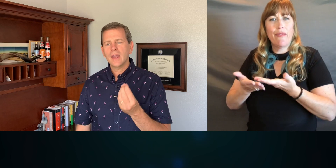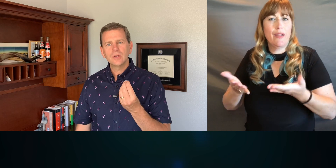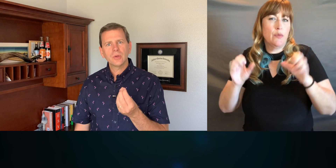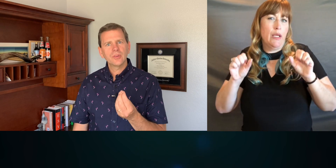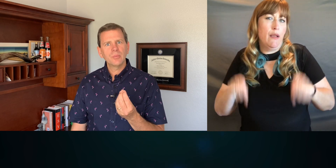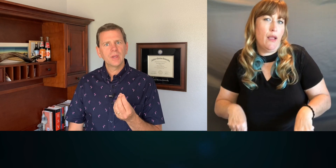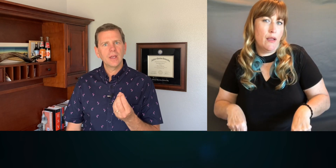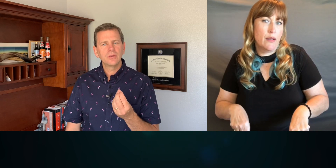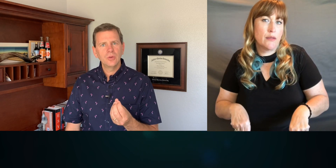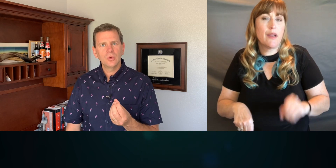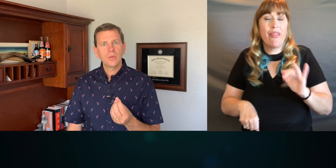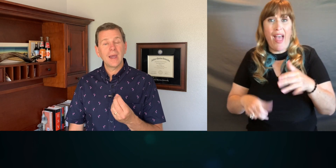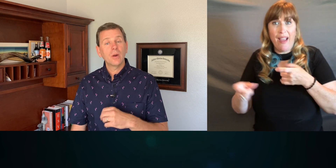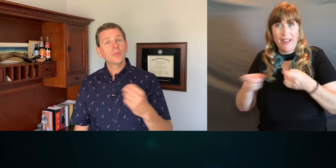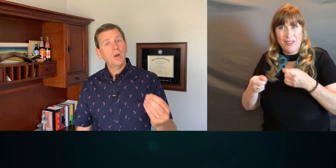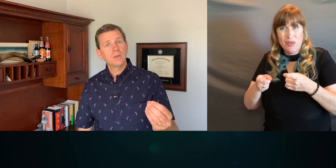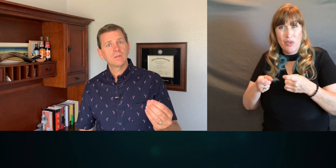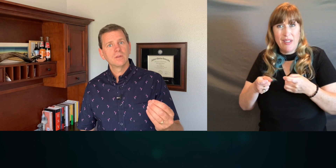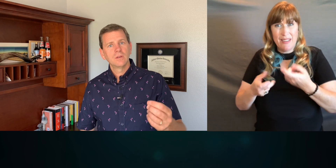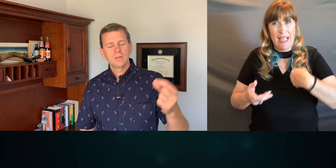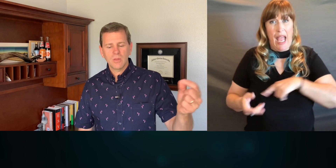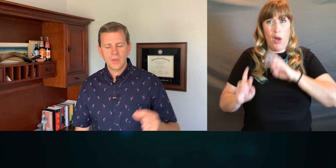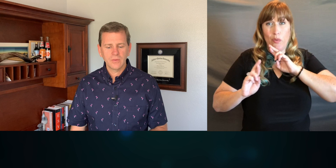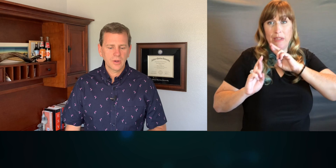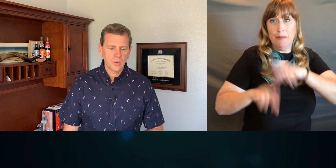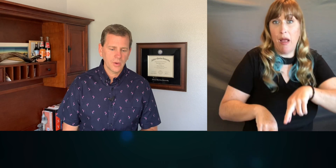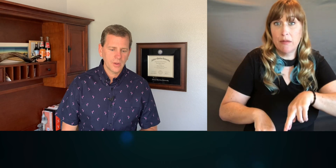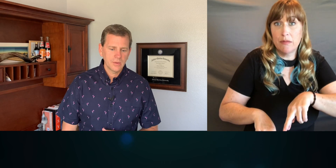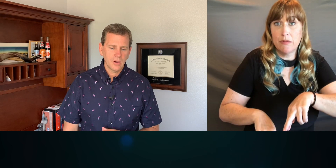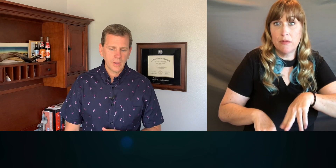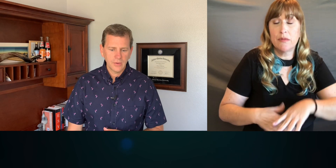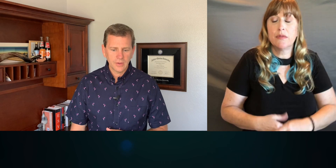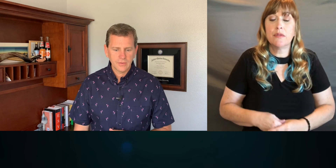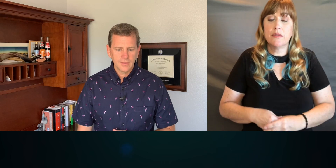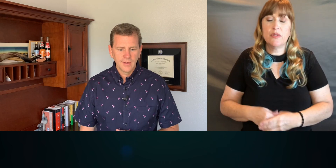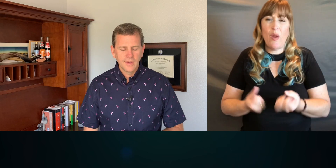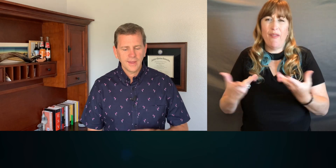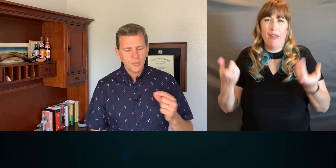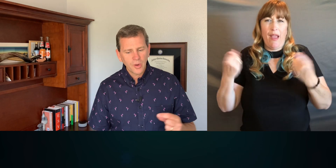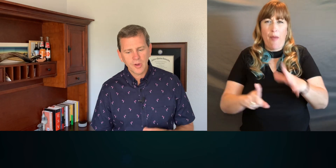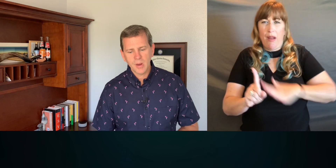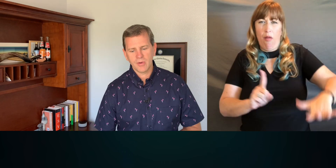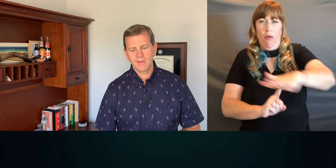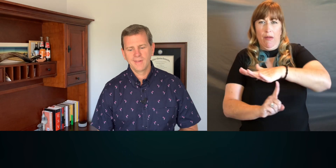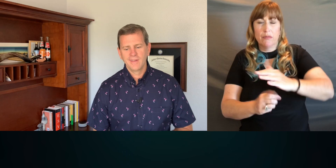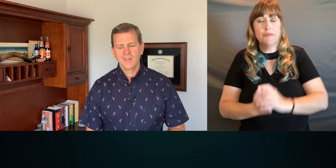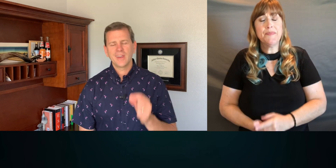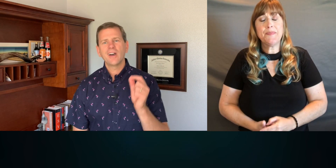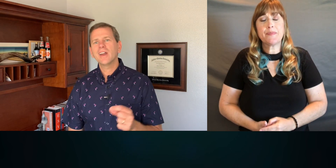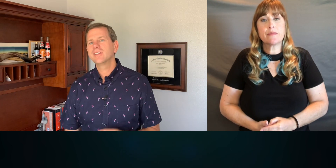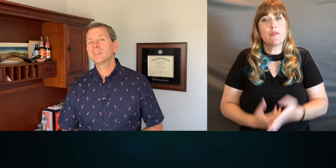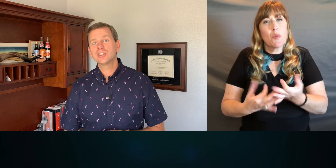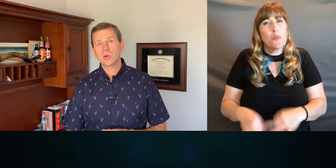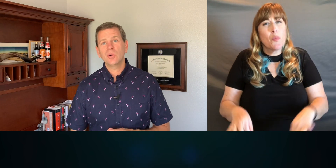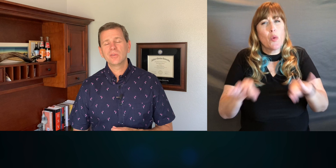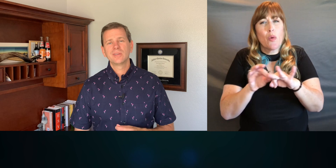And that control simply has to do with our response to the things that are going on around us. I think it's important to remember that God